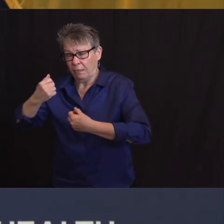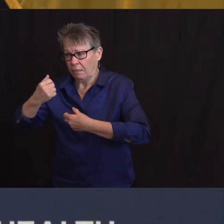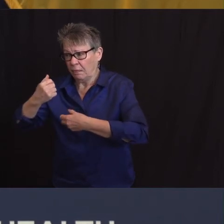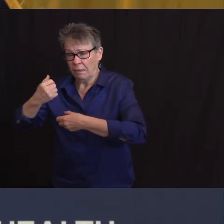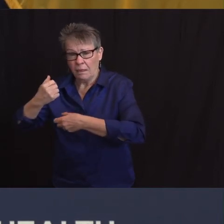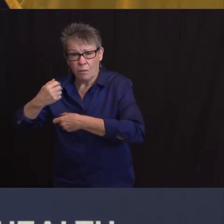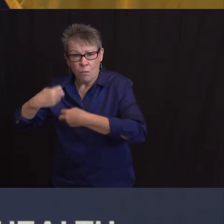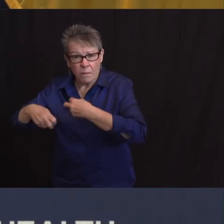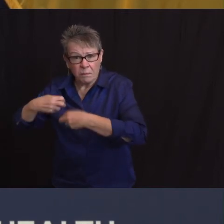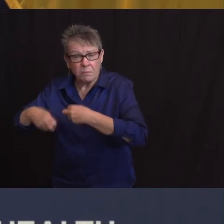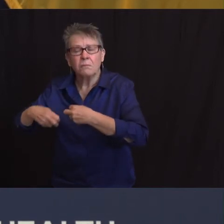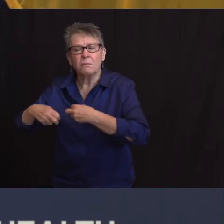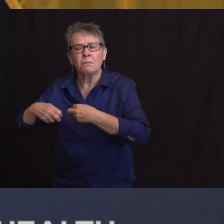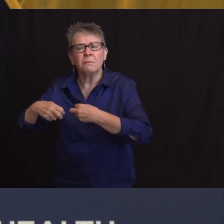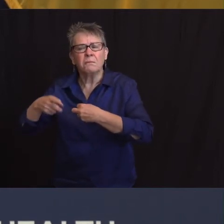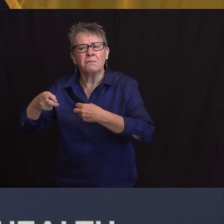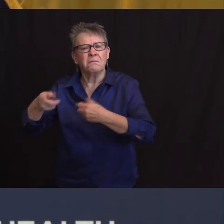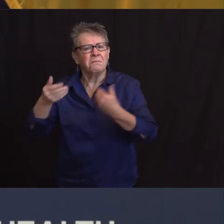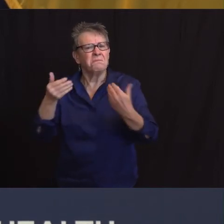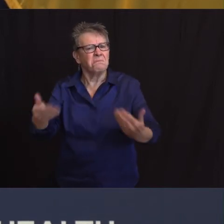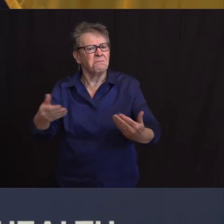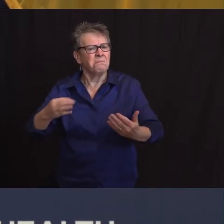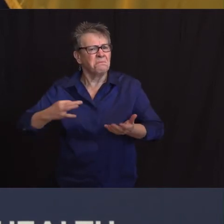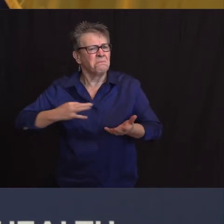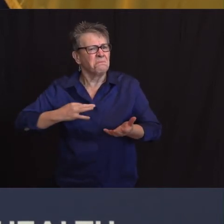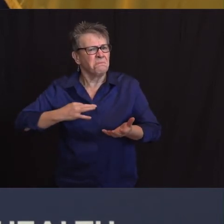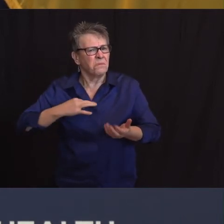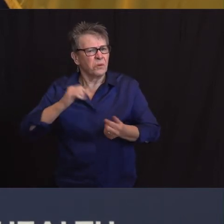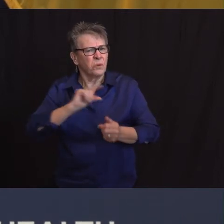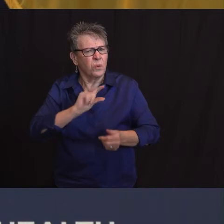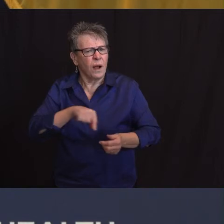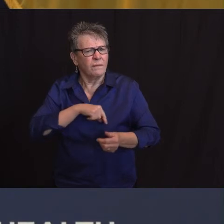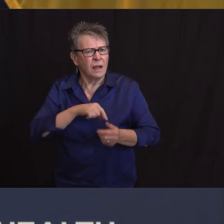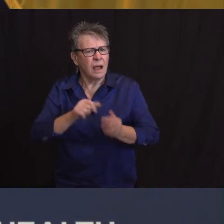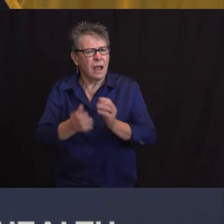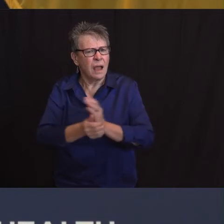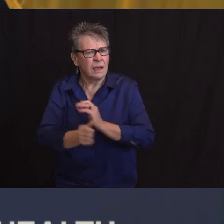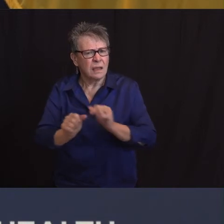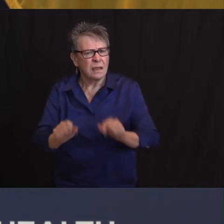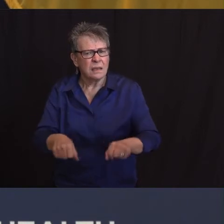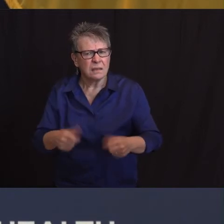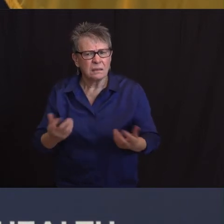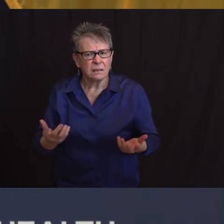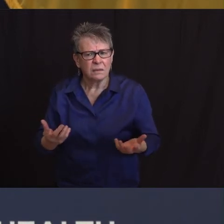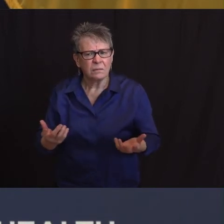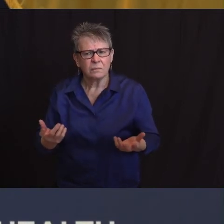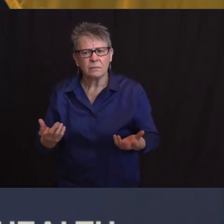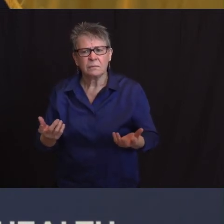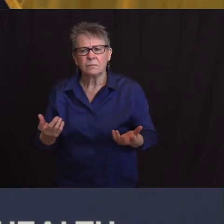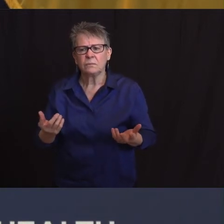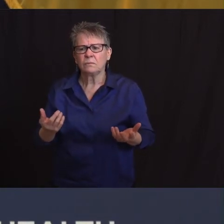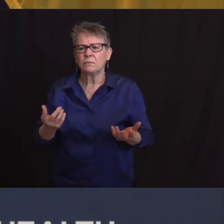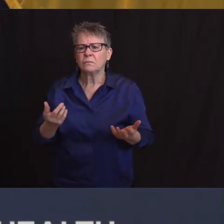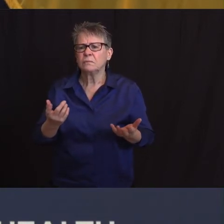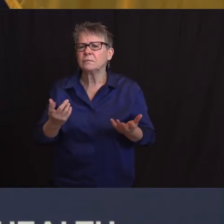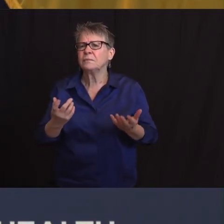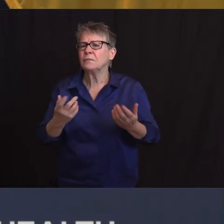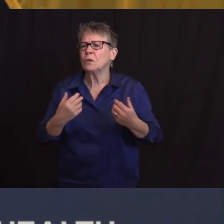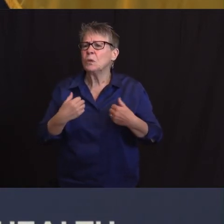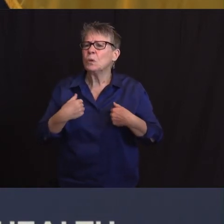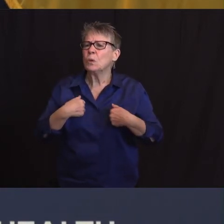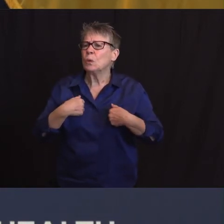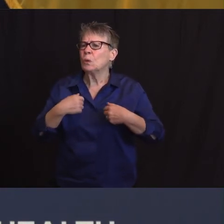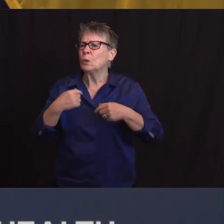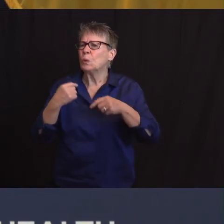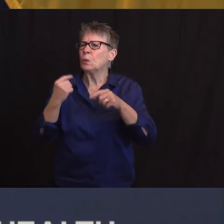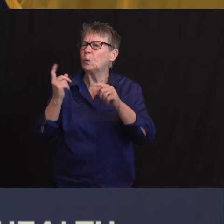point. But we clearly want to get there. But we also don't want to overpromise and underdeliver. But I know Judy and team want to get there.